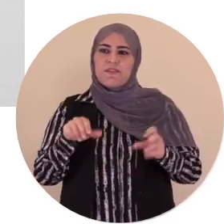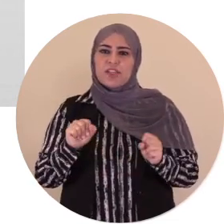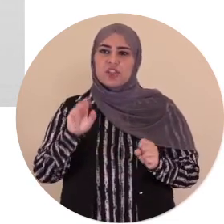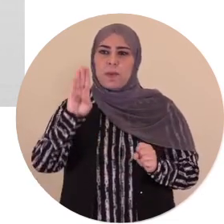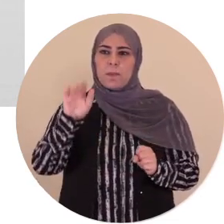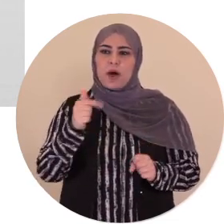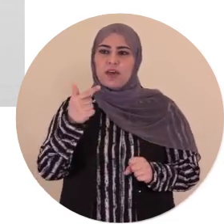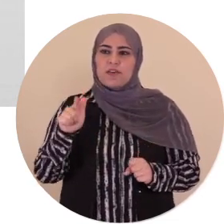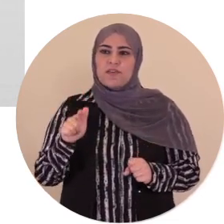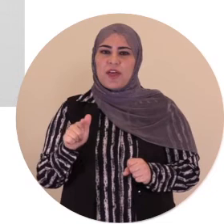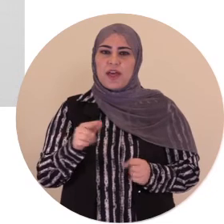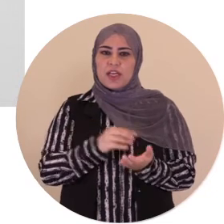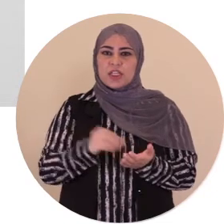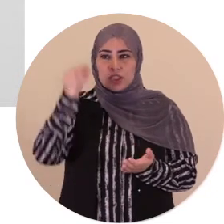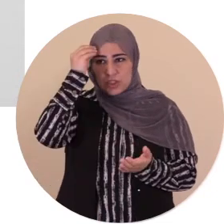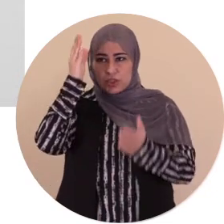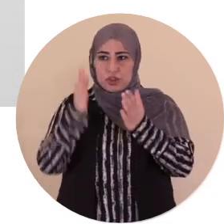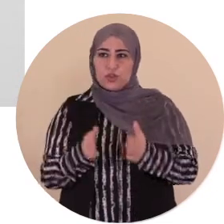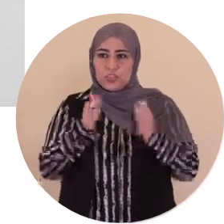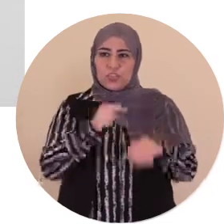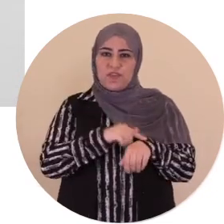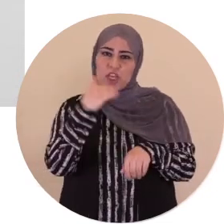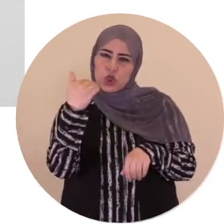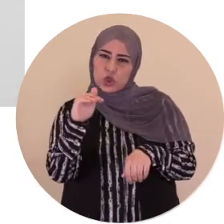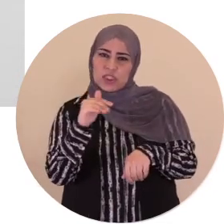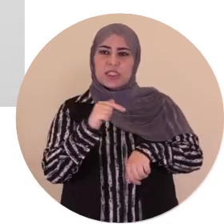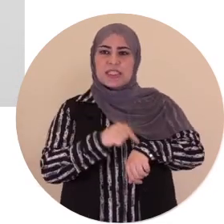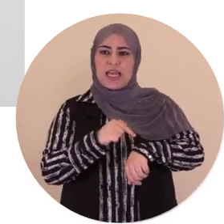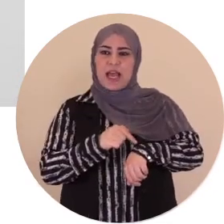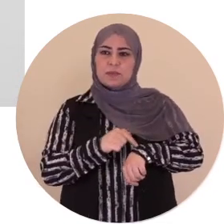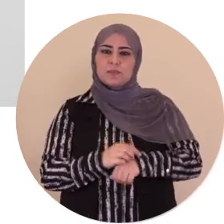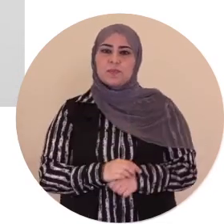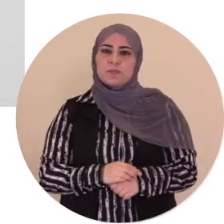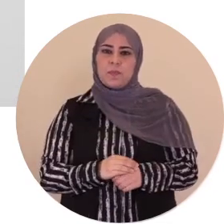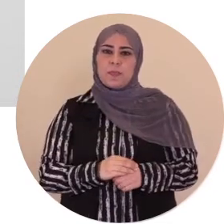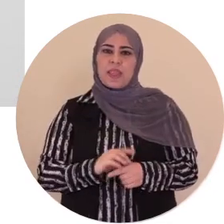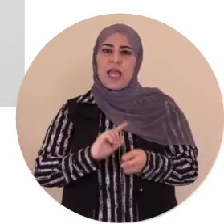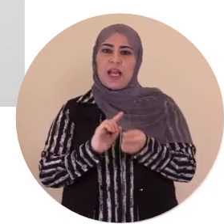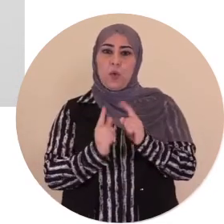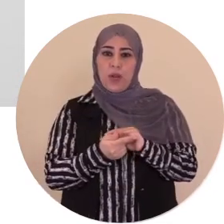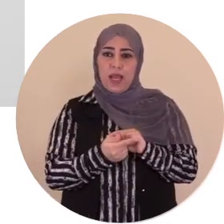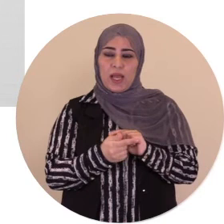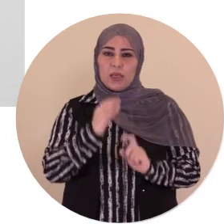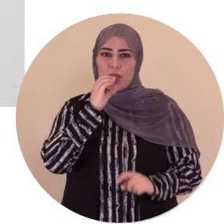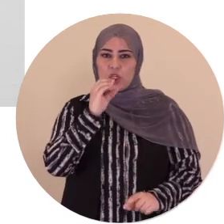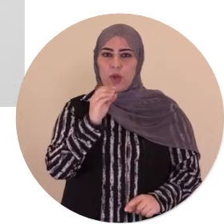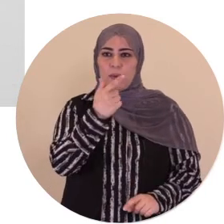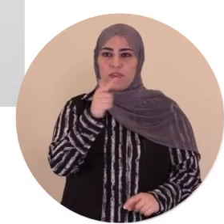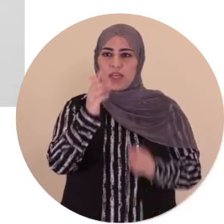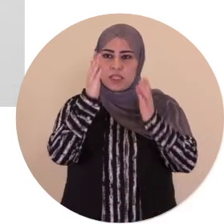Did you check your answer? Let's check it together. The answer is, the students must finish this exercise in half an